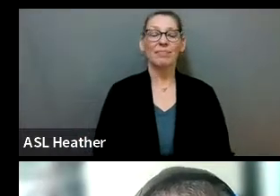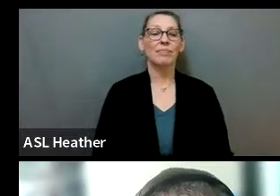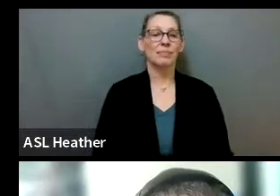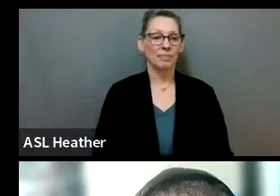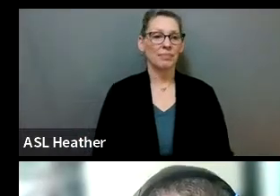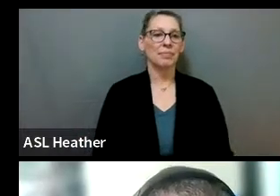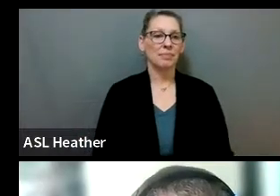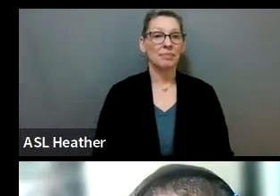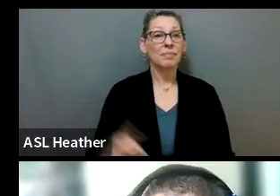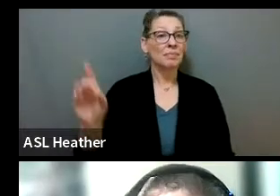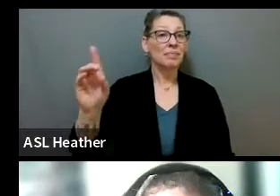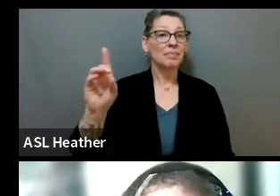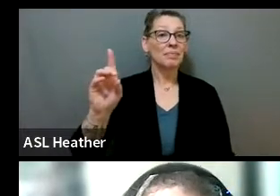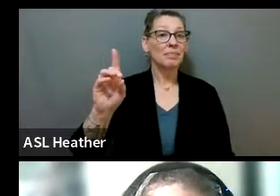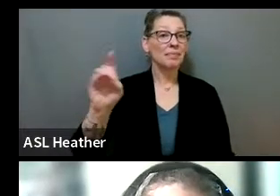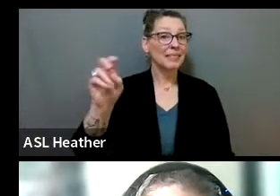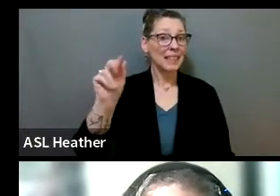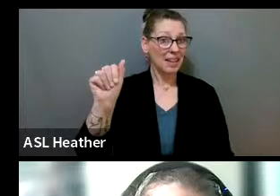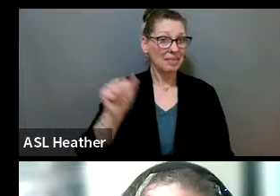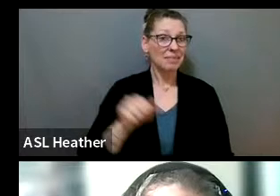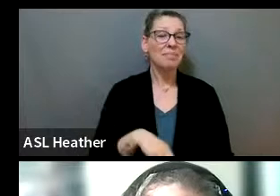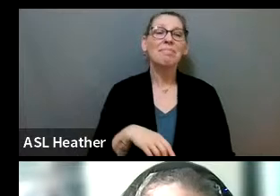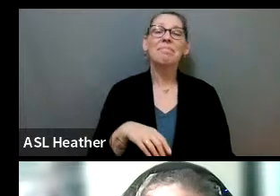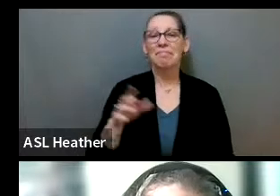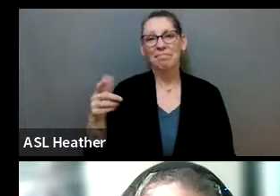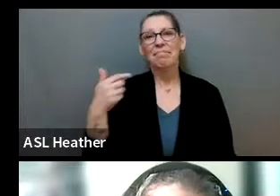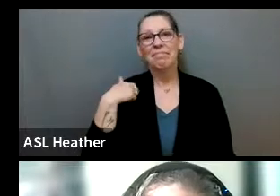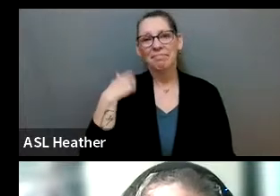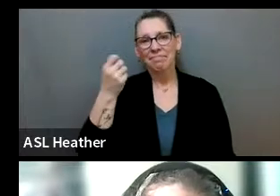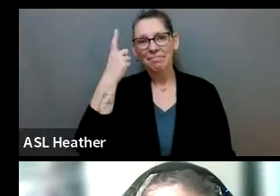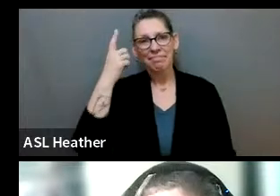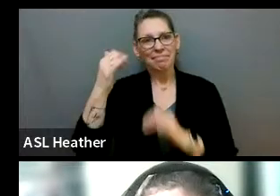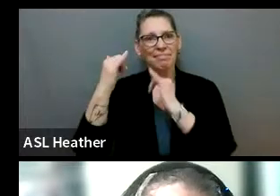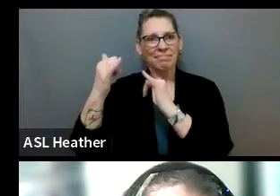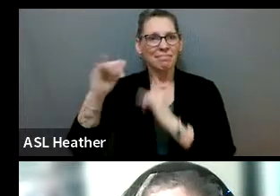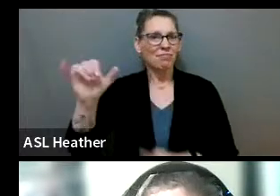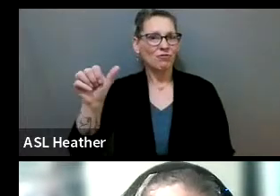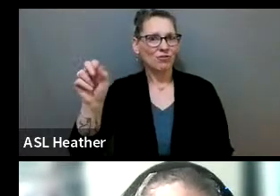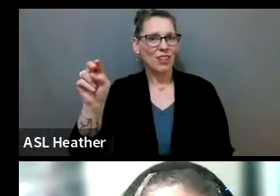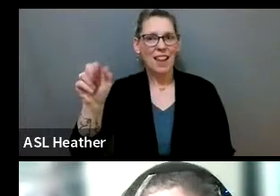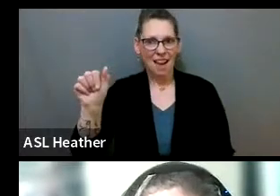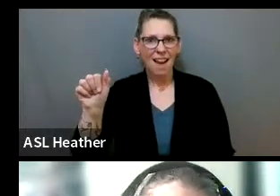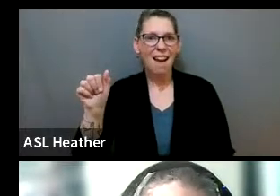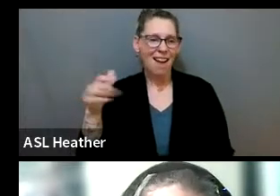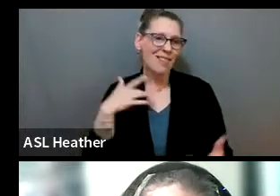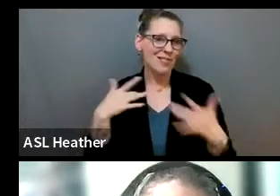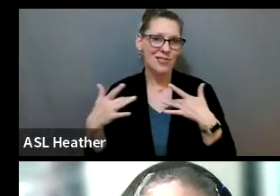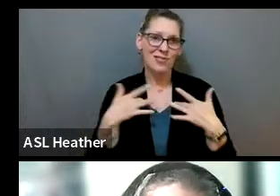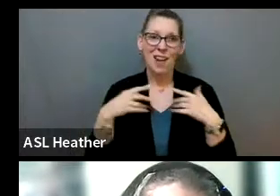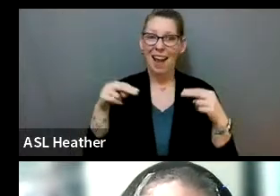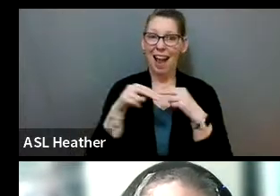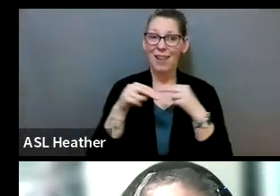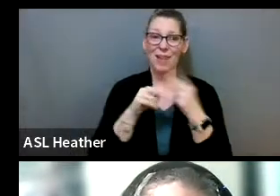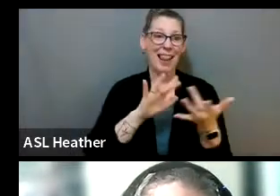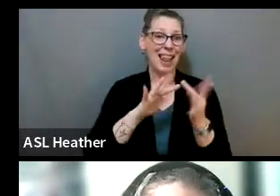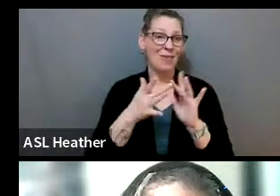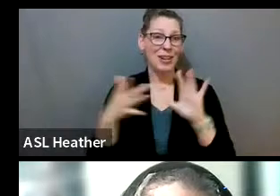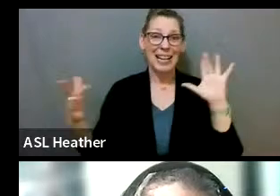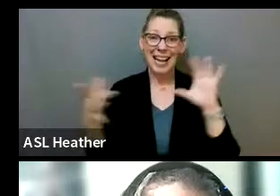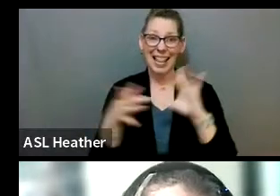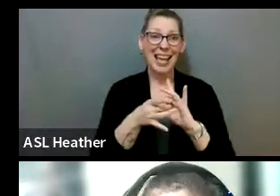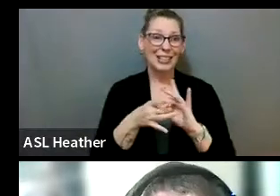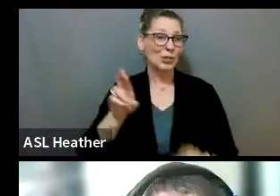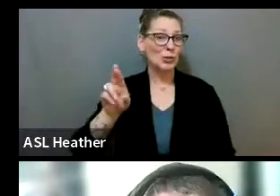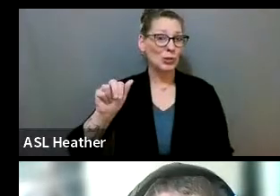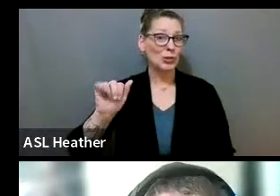Dina. Yeah, thank you. I echo Jenna's concerns as the highway network is connected to